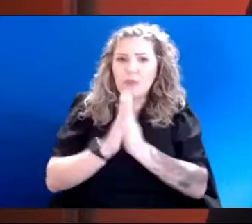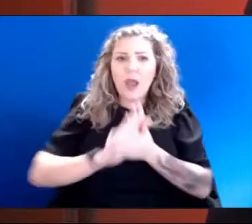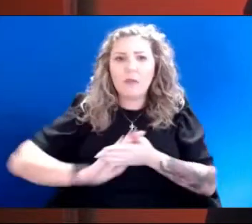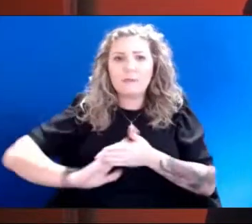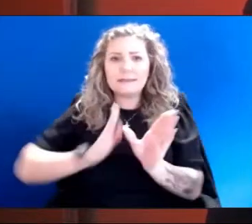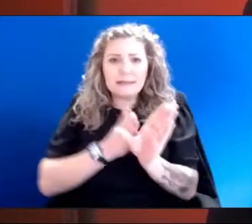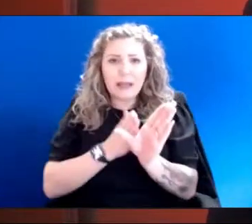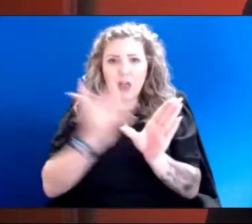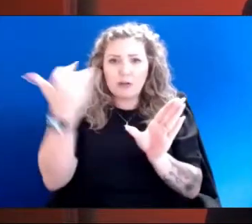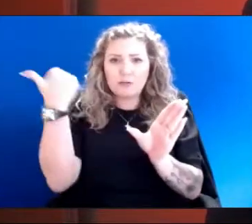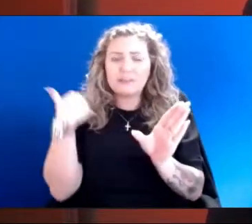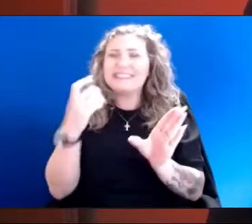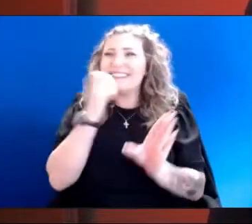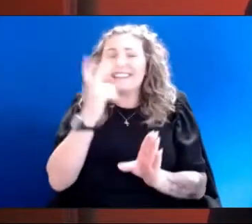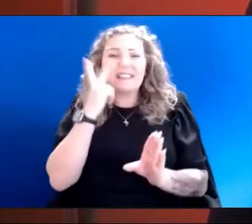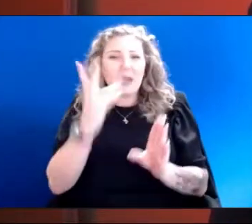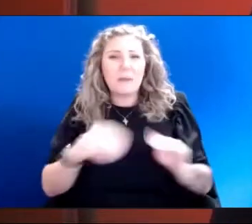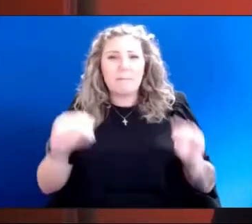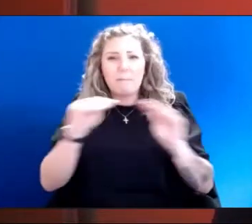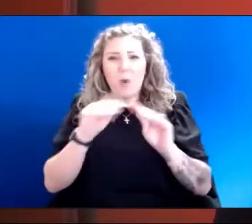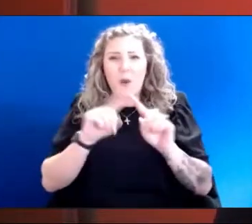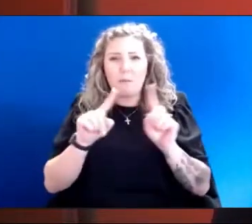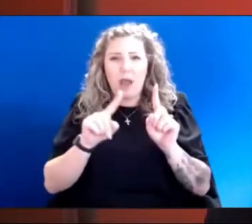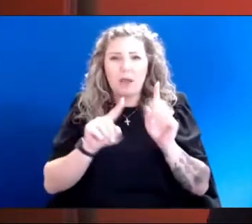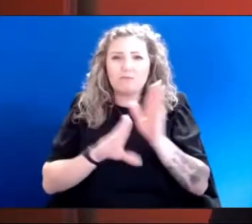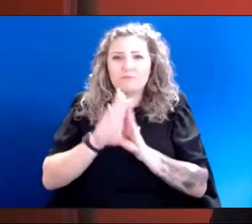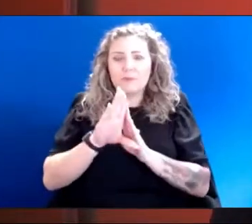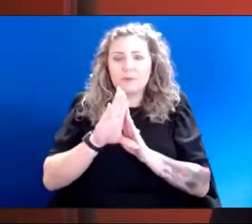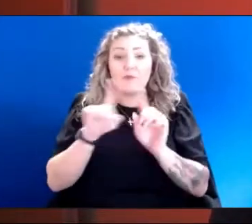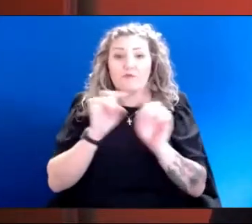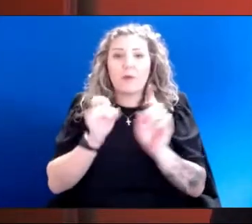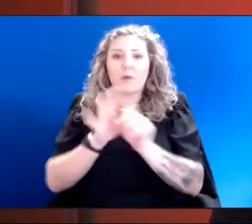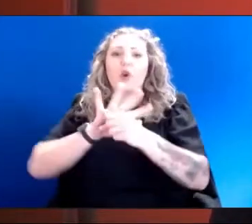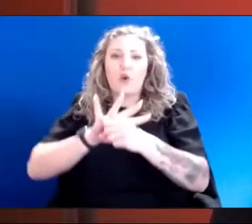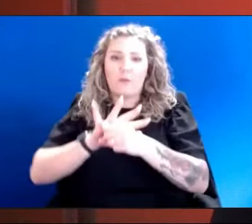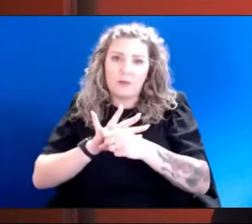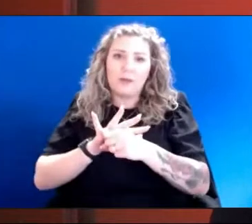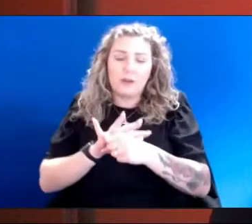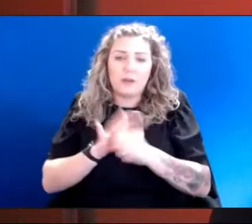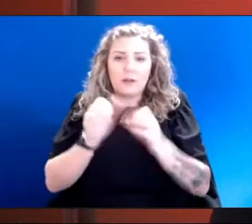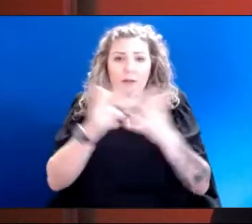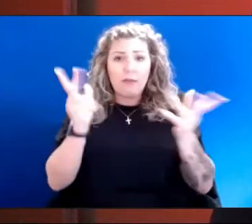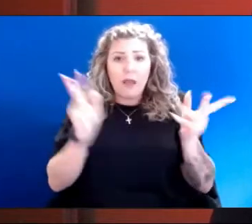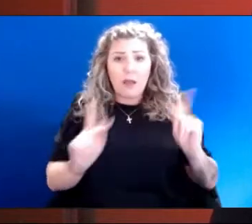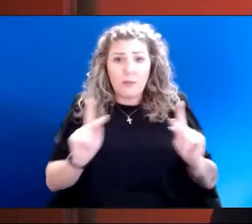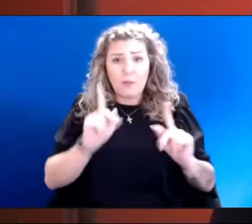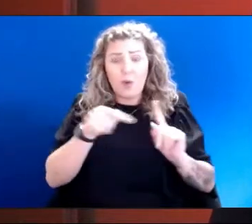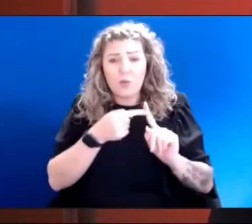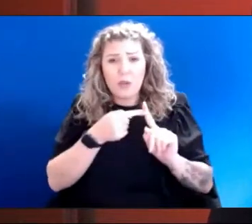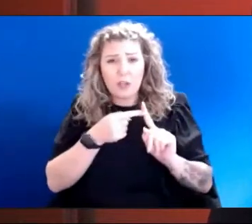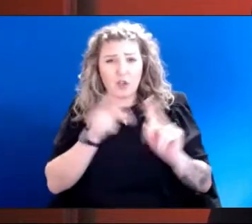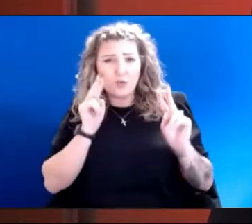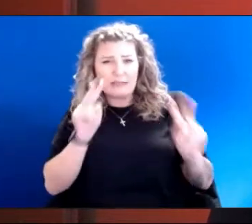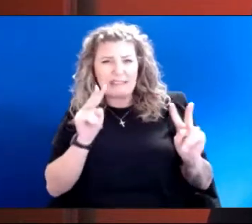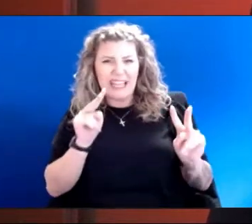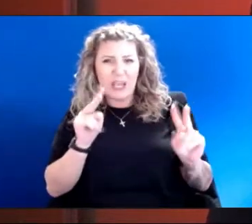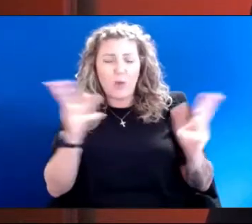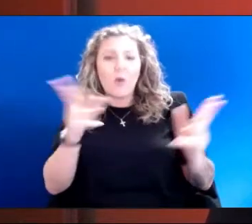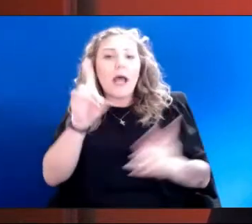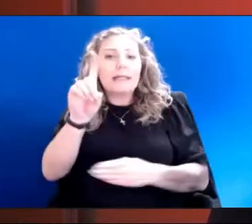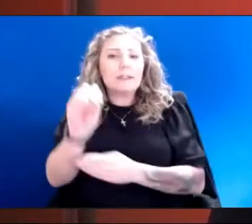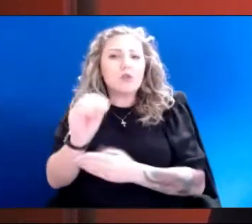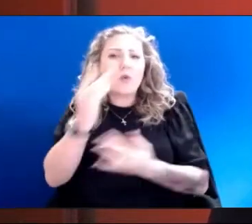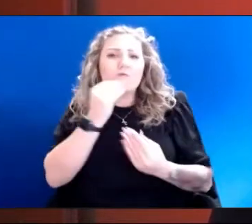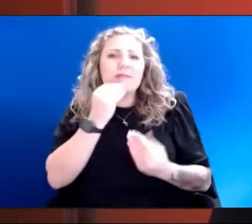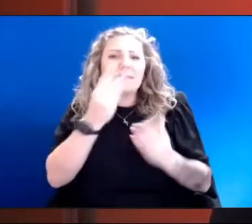more of it, but I've seen it spike as a result of the pandemic. I think a lot of people, when you look at disordered eating, the primary